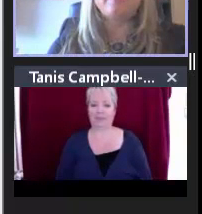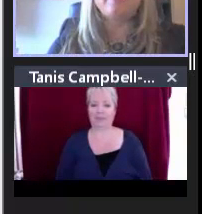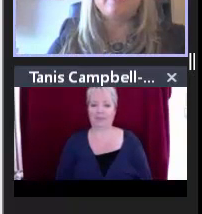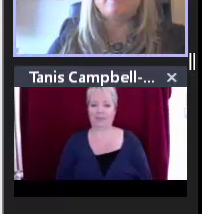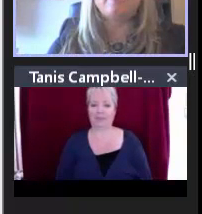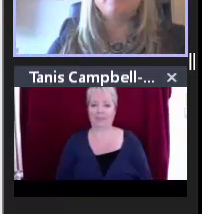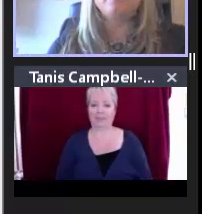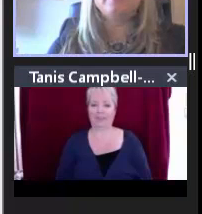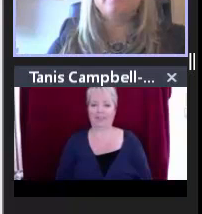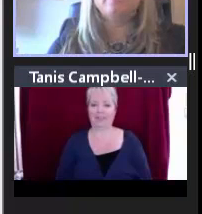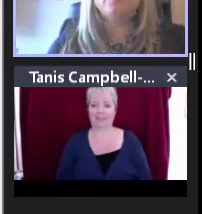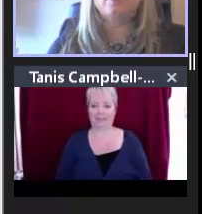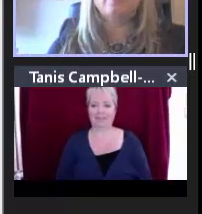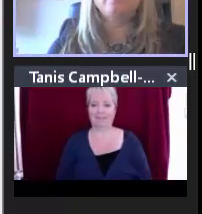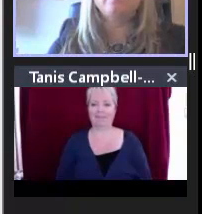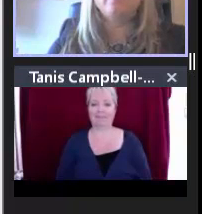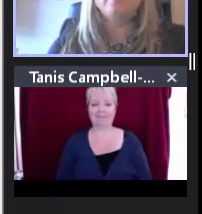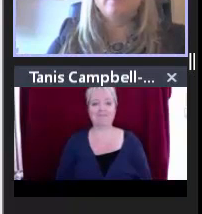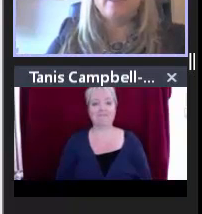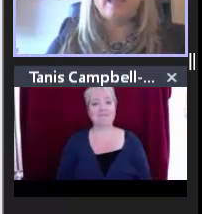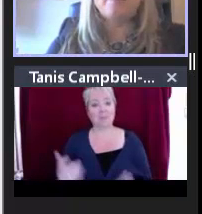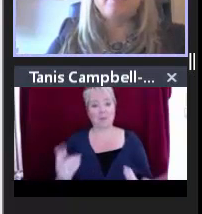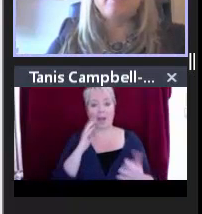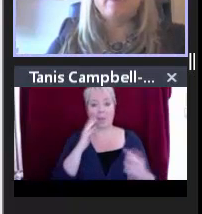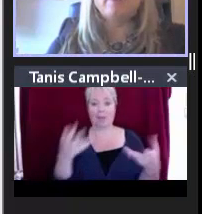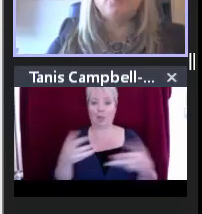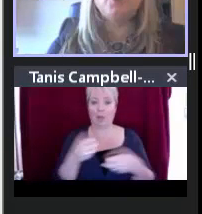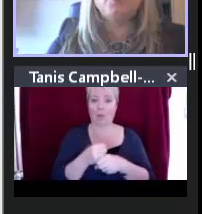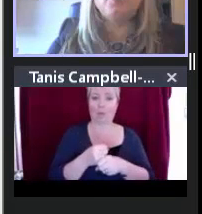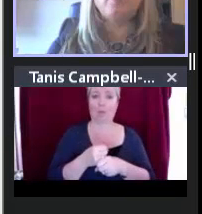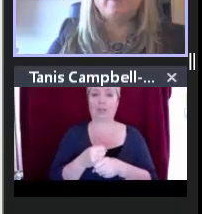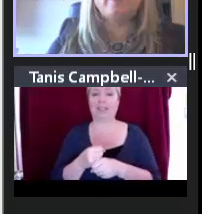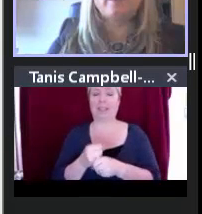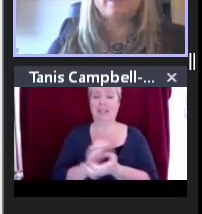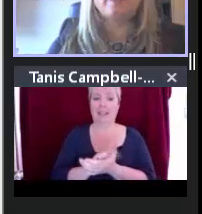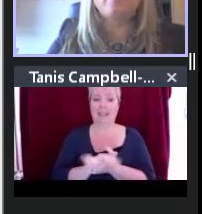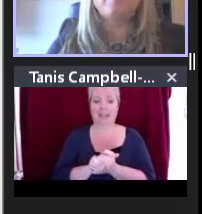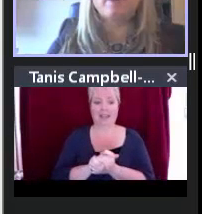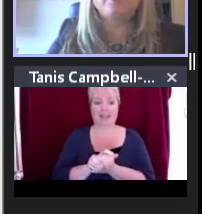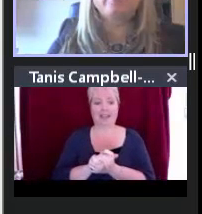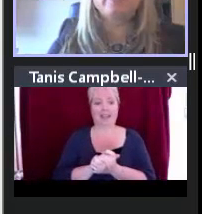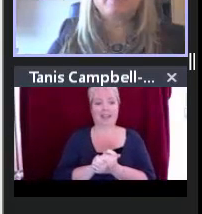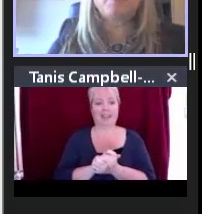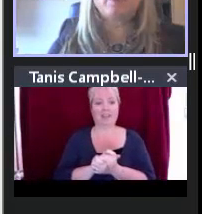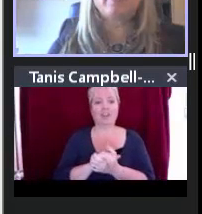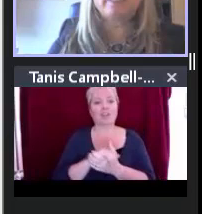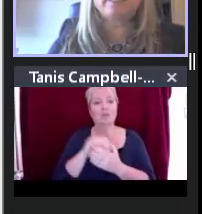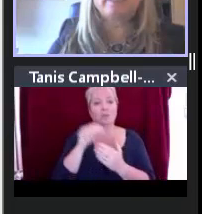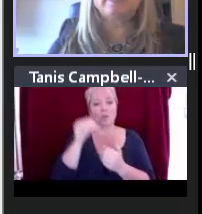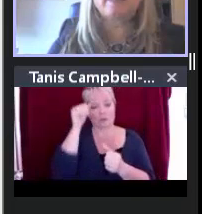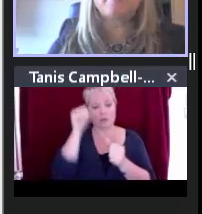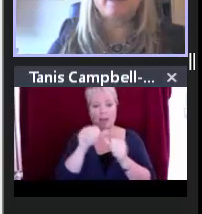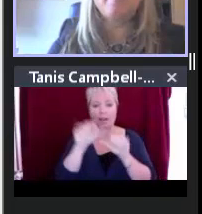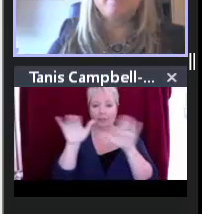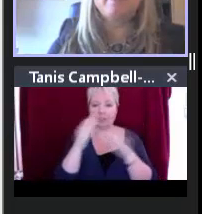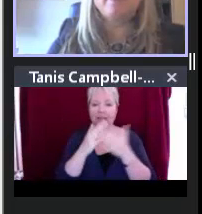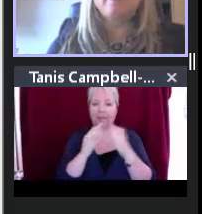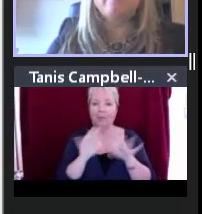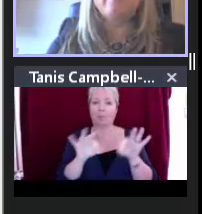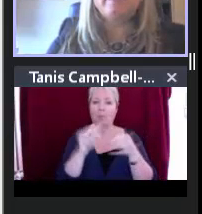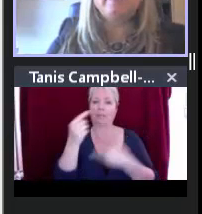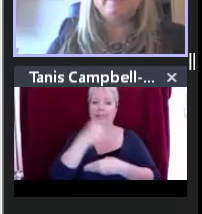Okay, well, I think that I will just finish off and provide you with, again, a reminder of some important dates coming